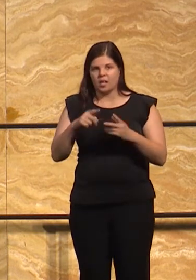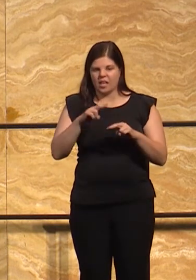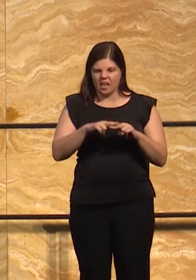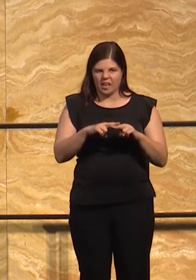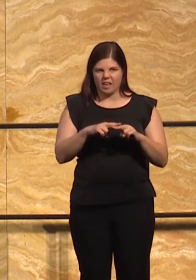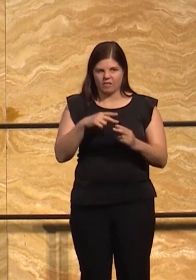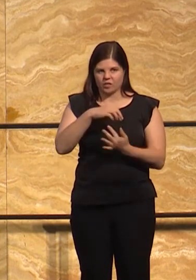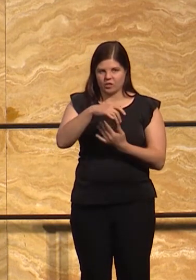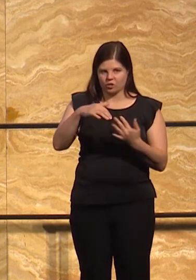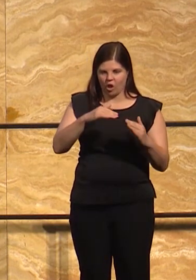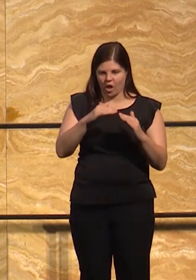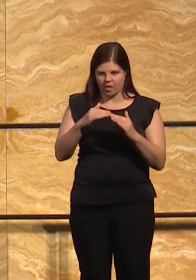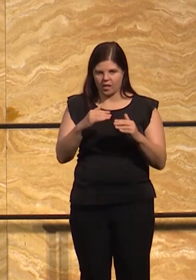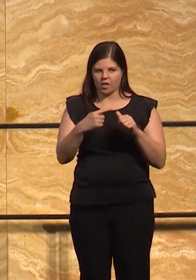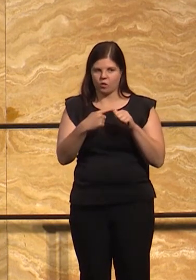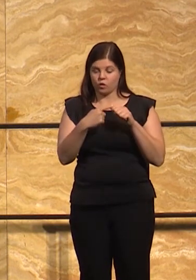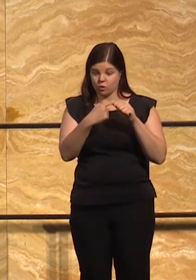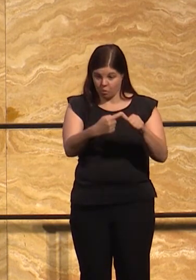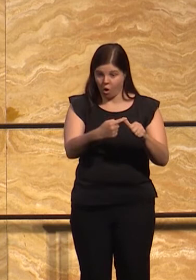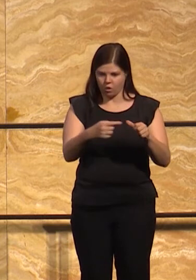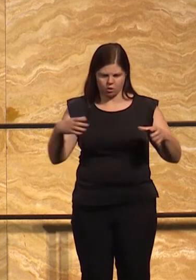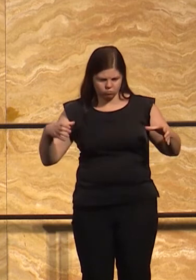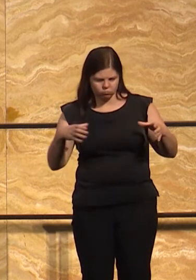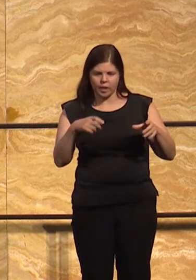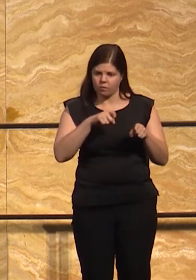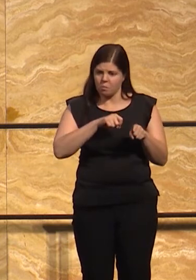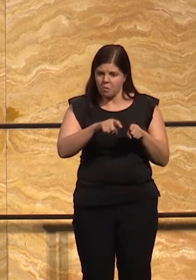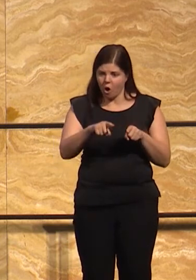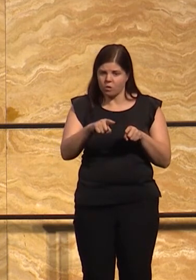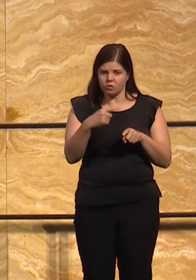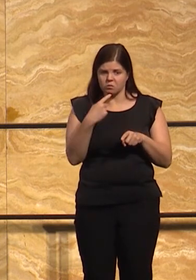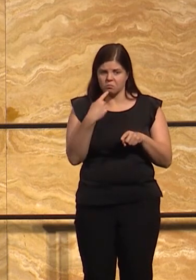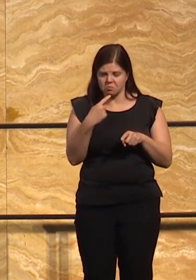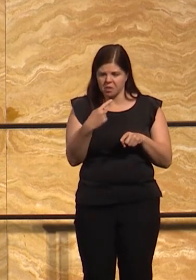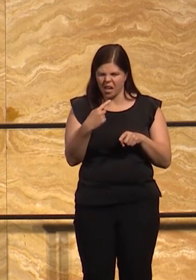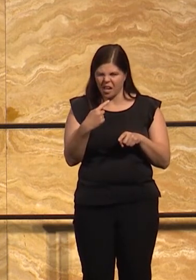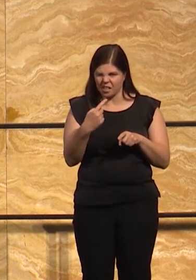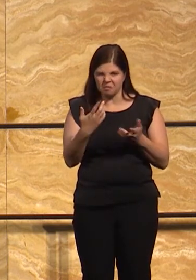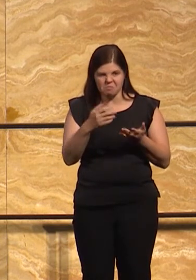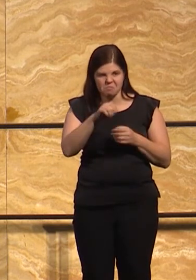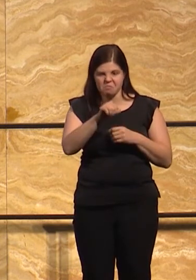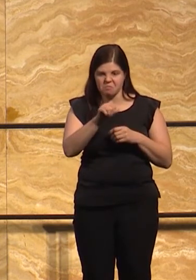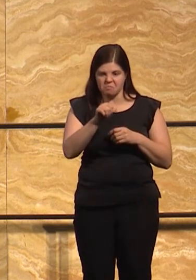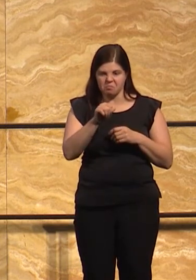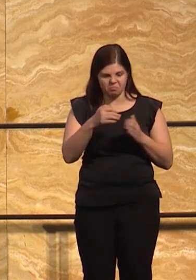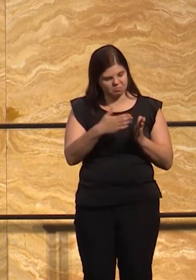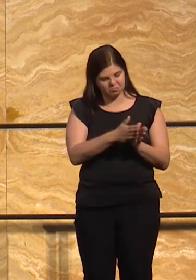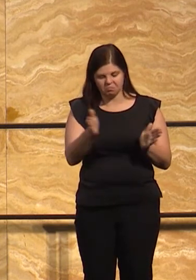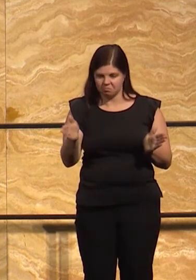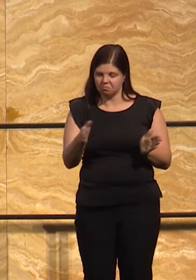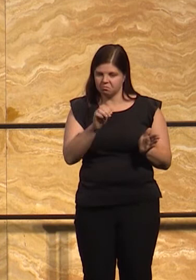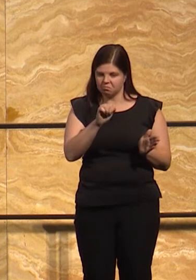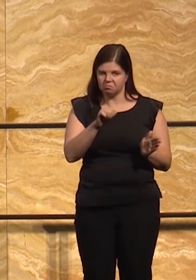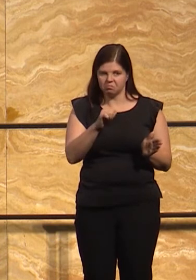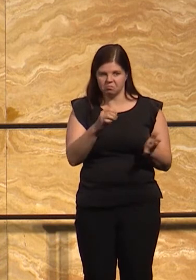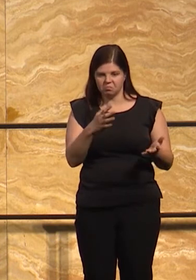in large numbers, you understand what? If the vast majority, a broad cross-section of a society responds to Taliban, in a particular